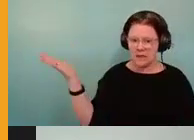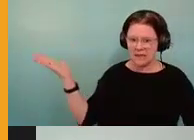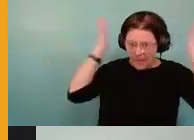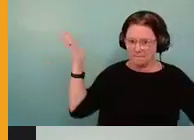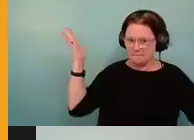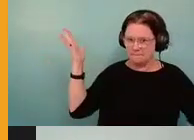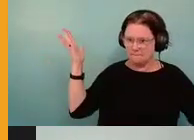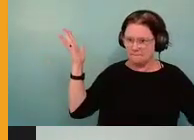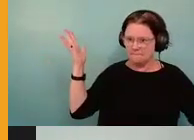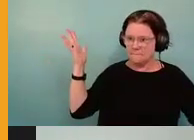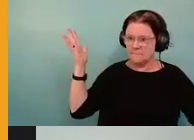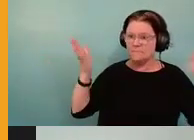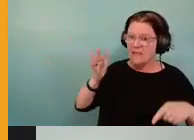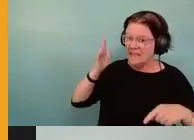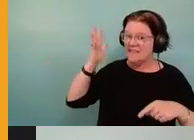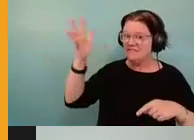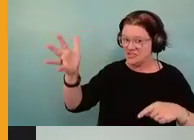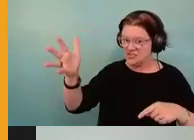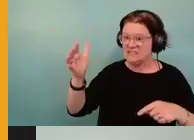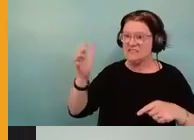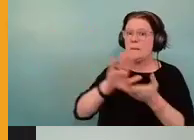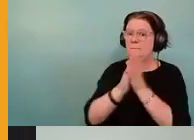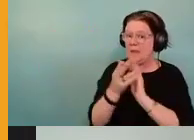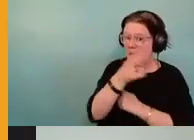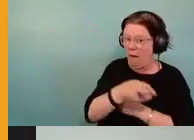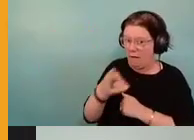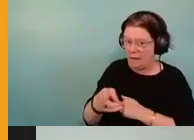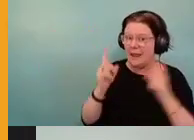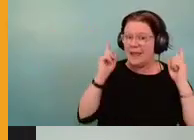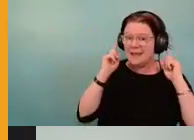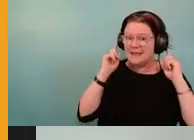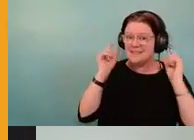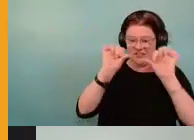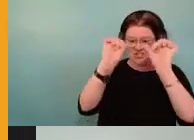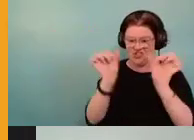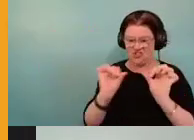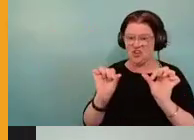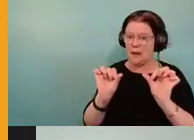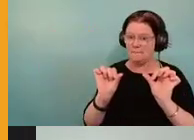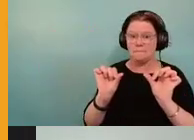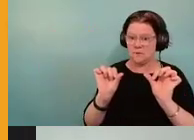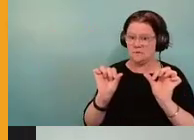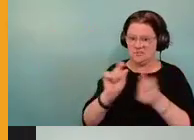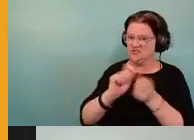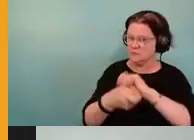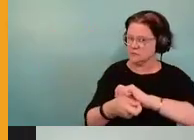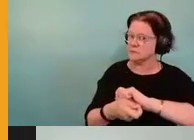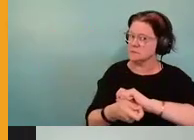hands. And eventually he lost some hearing and his ears got misshapen. And that was about abuse,